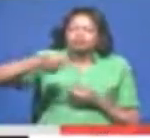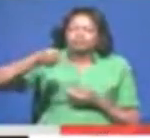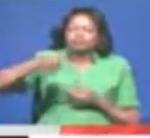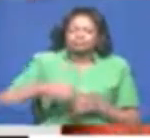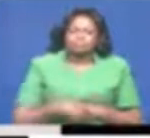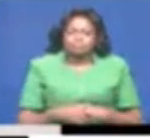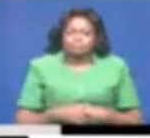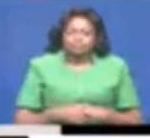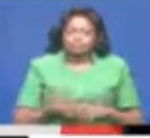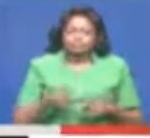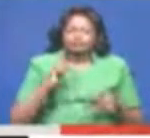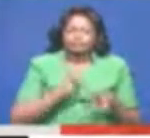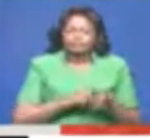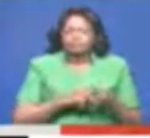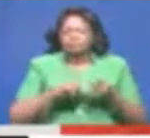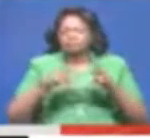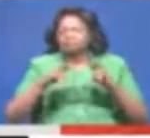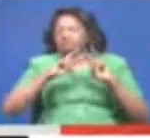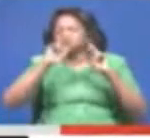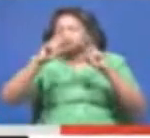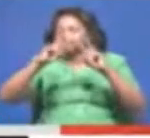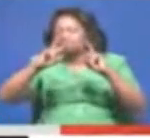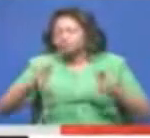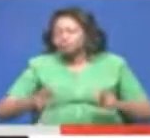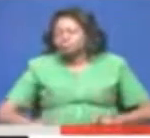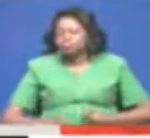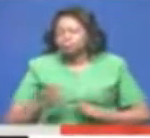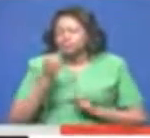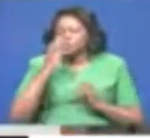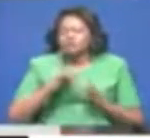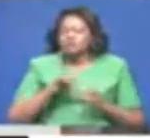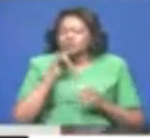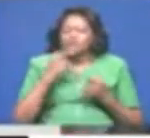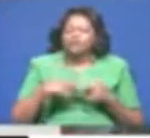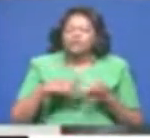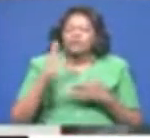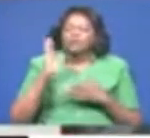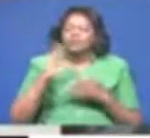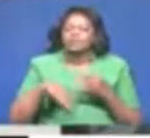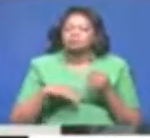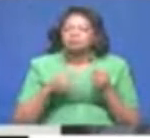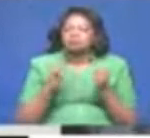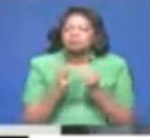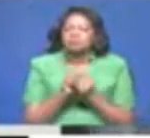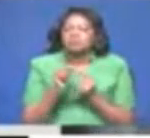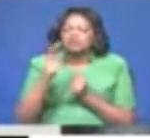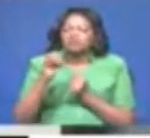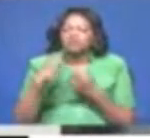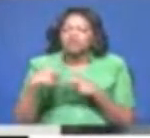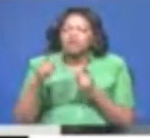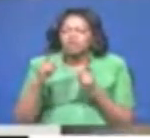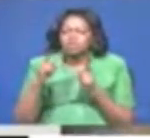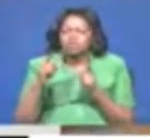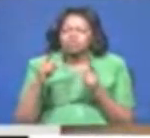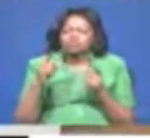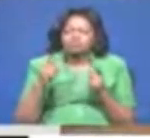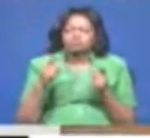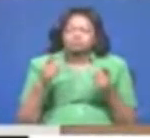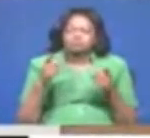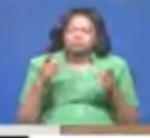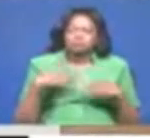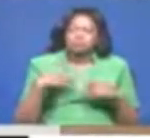When we conducted a spot check, consumers were not allowed to buy more than 10 litres to allow the attendant serve more people.